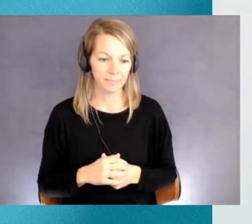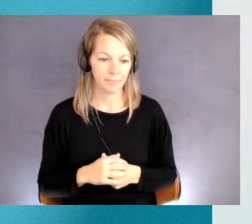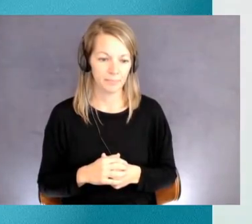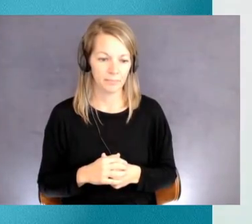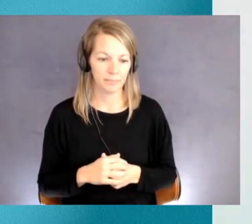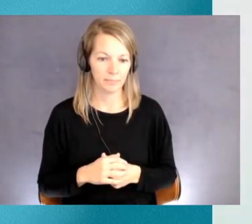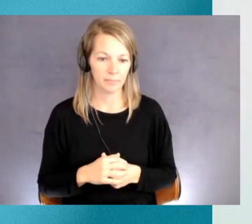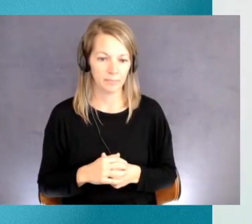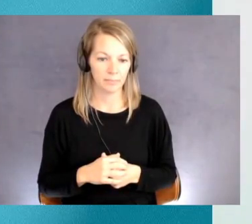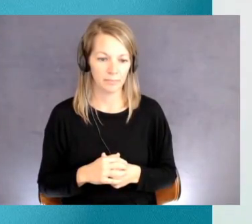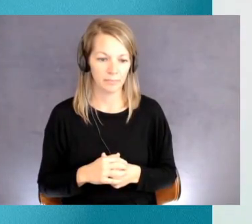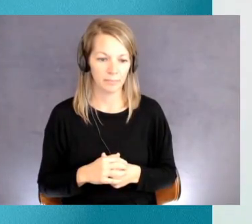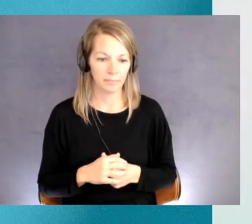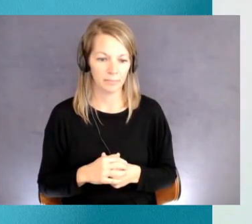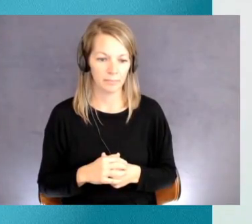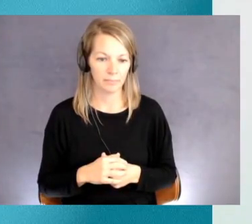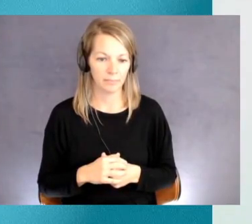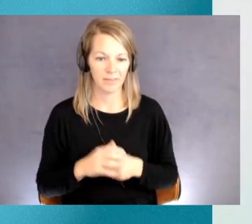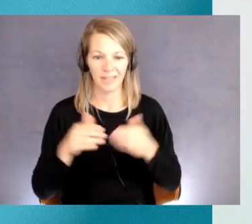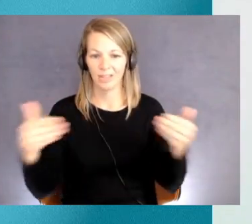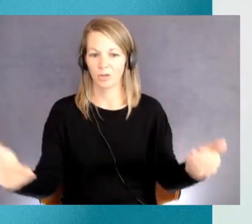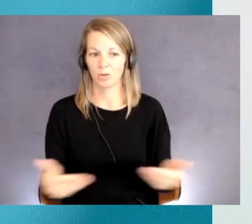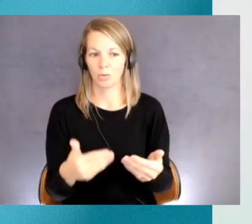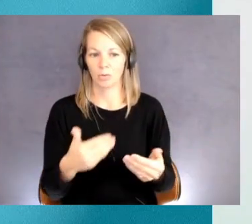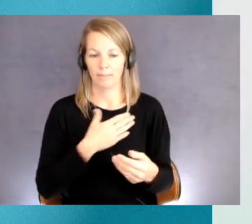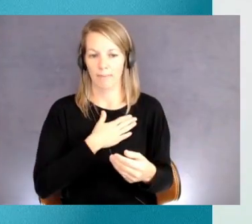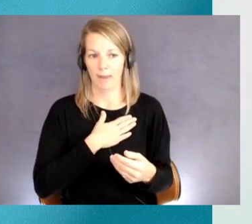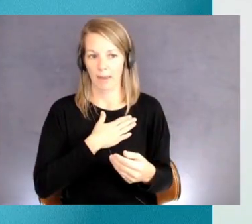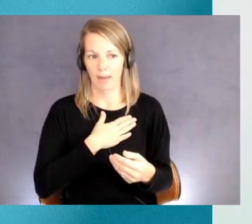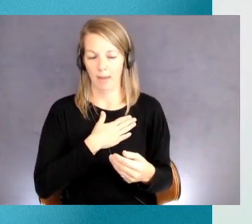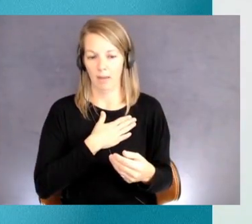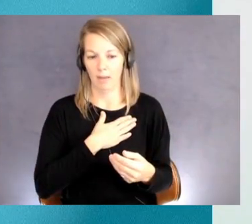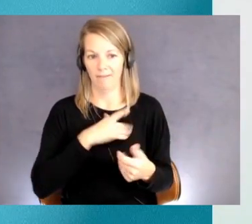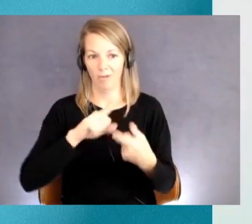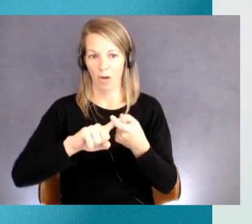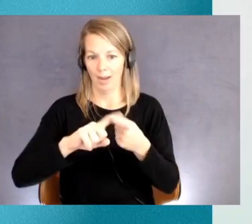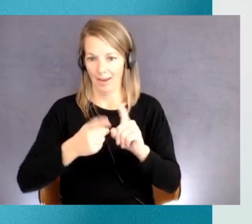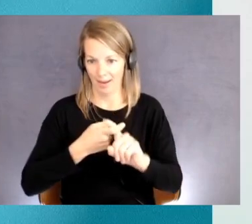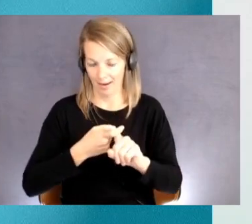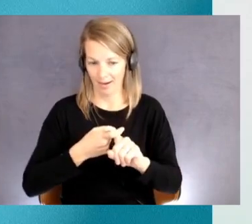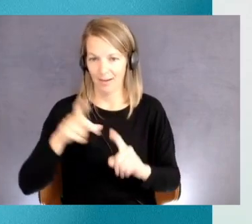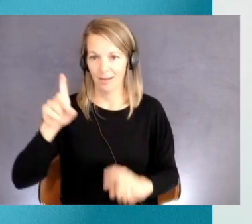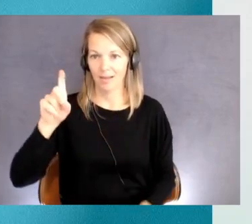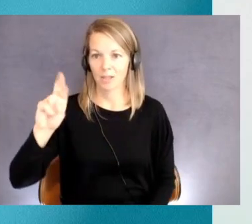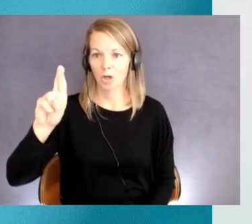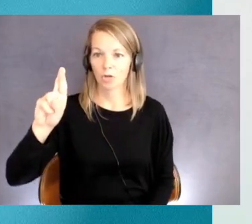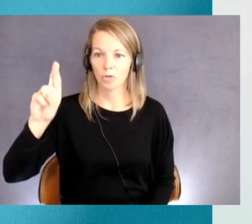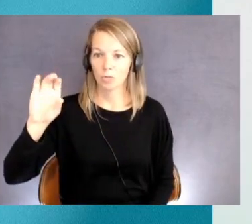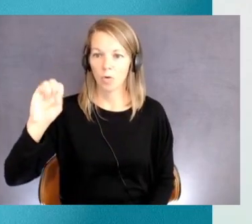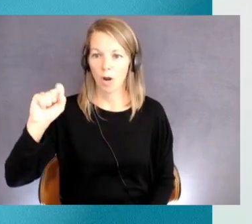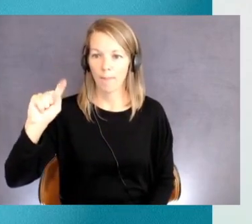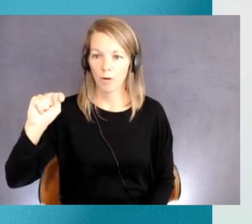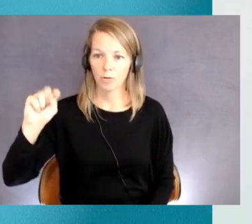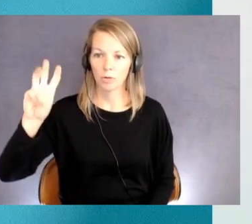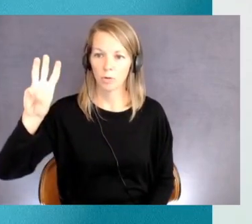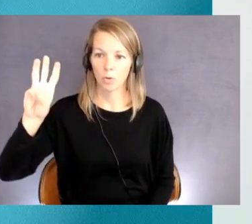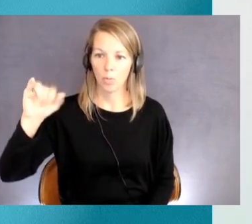I would like to introduce my friend and colleague, Dr. Robert Winn.